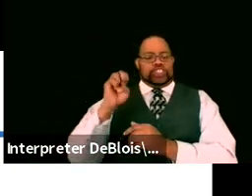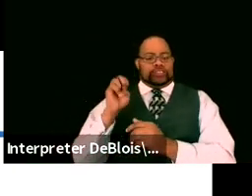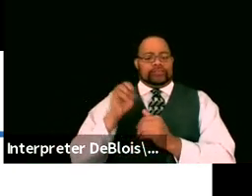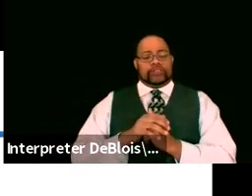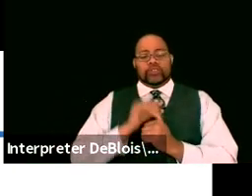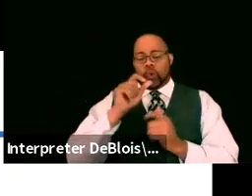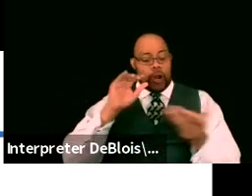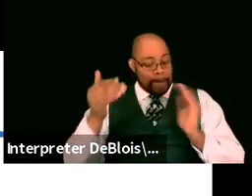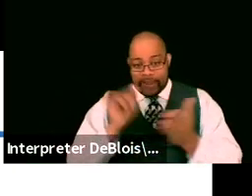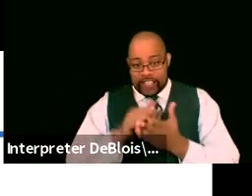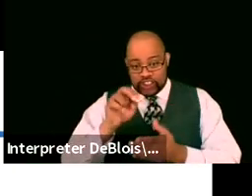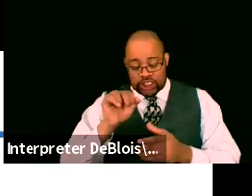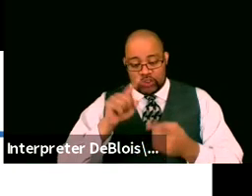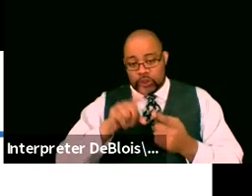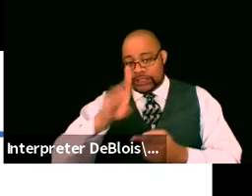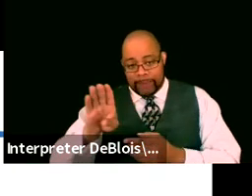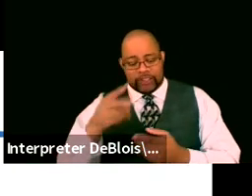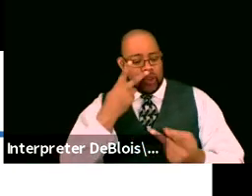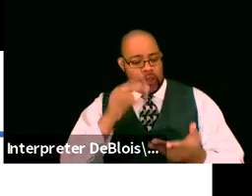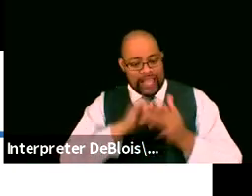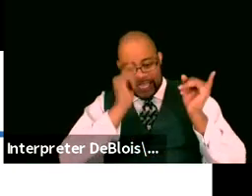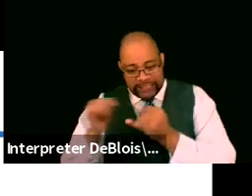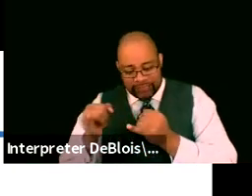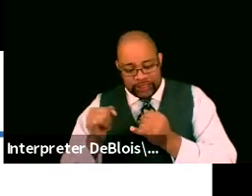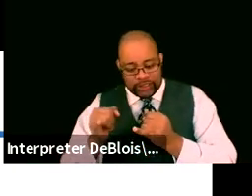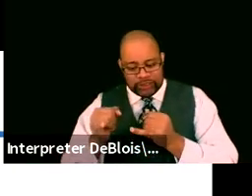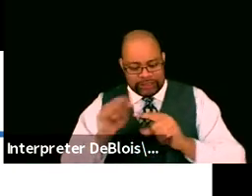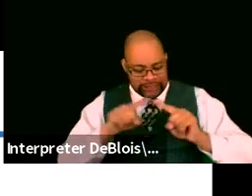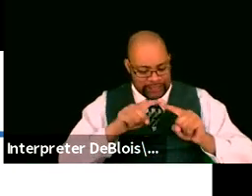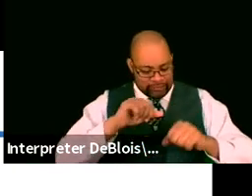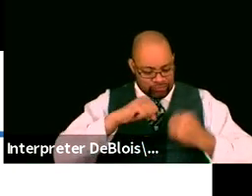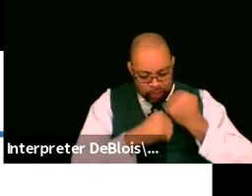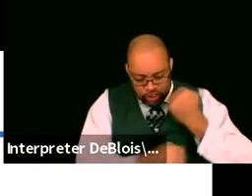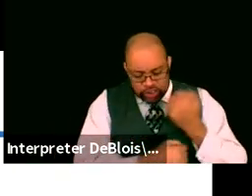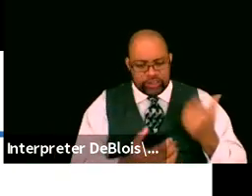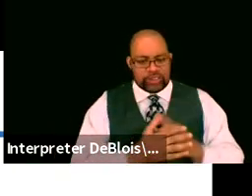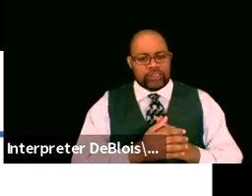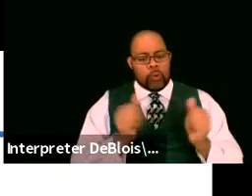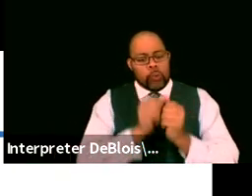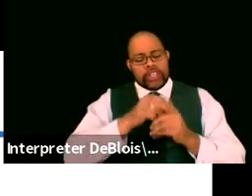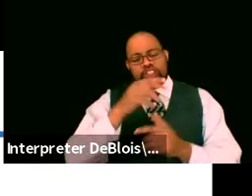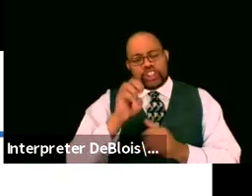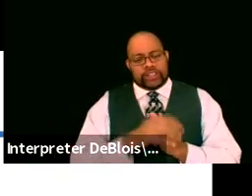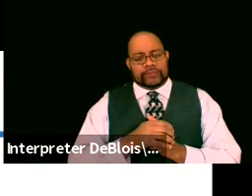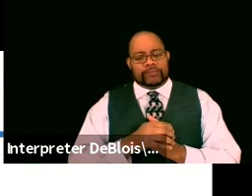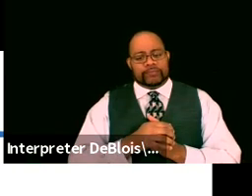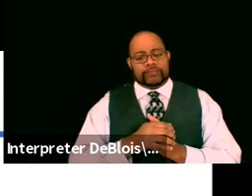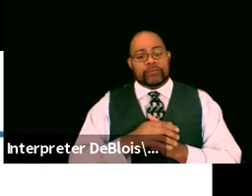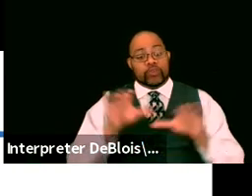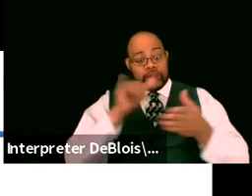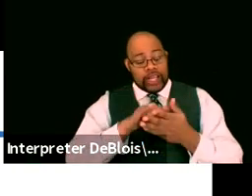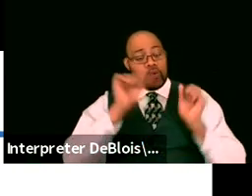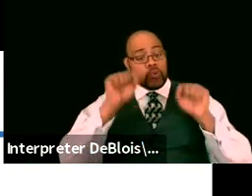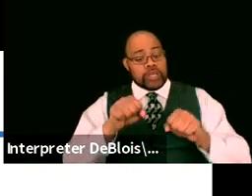You then compare these genes to a database and look at individual polymorphisms, so base changes within these genes. And by doing this,